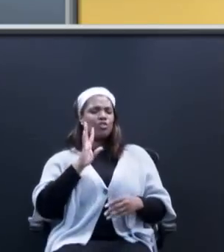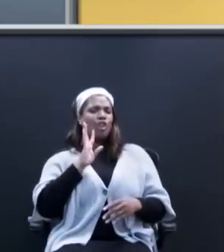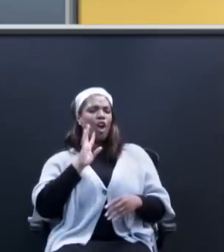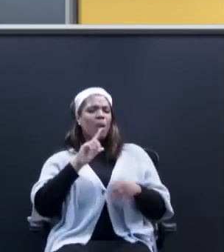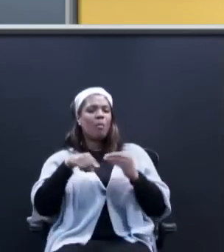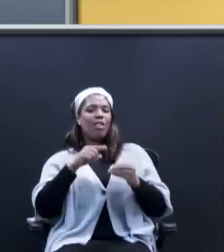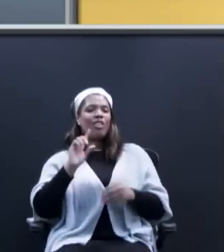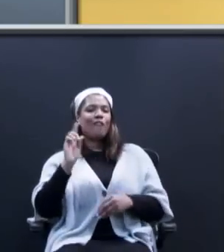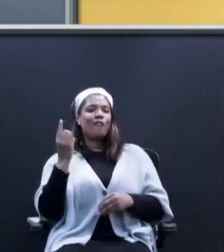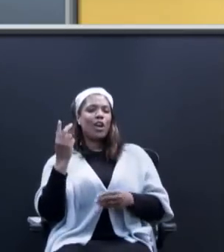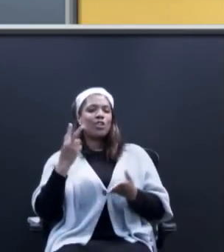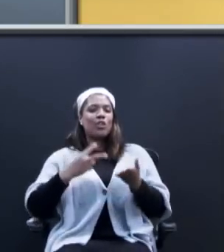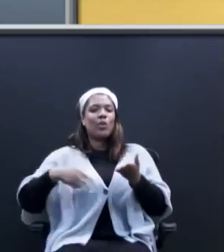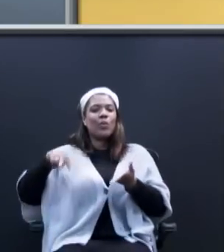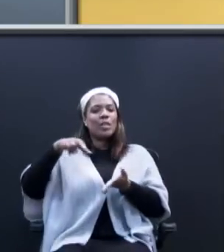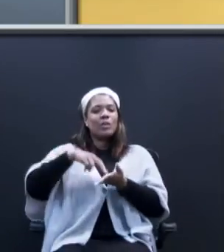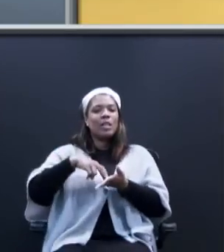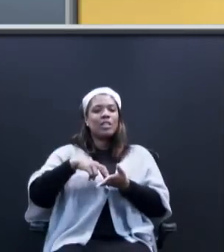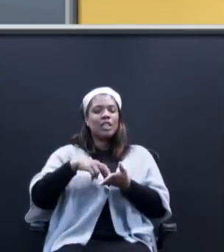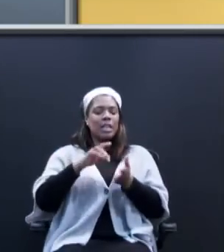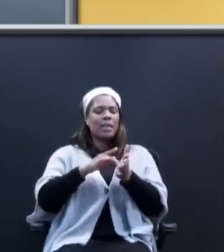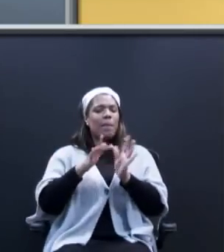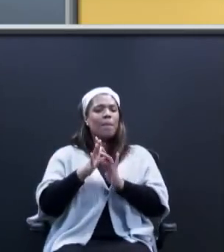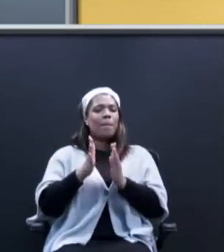told you that Jesus is the first fruit, didn't it?